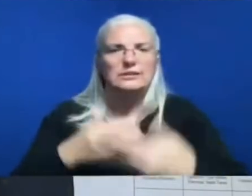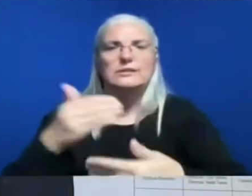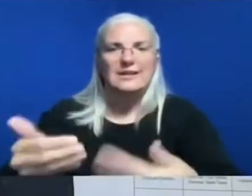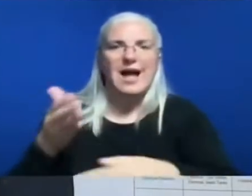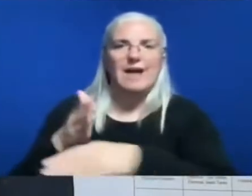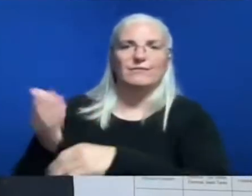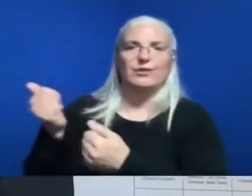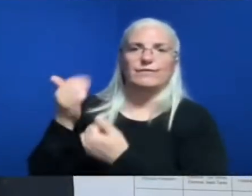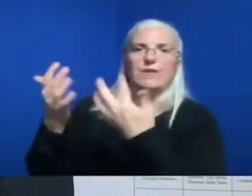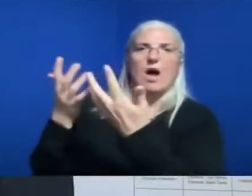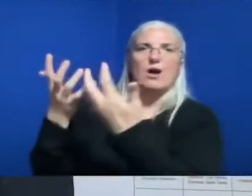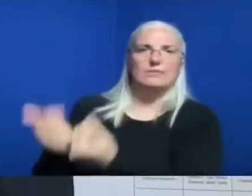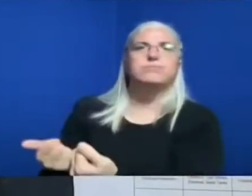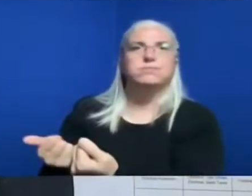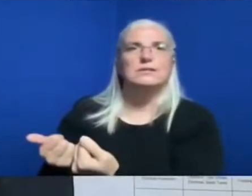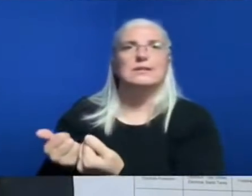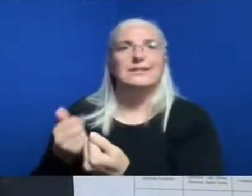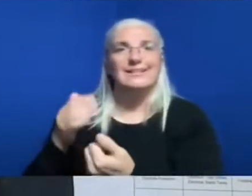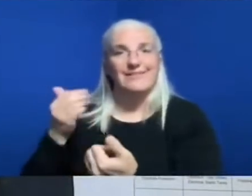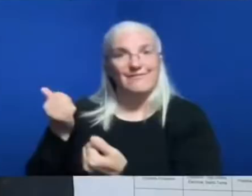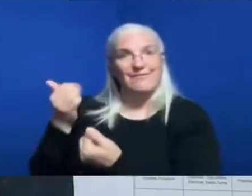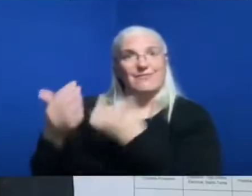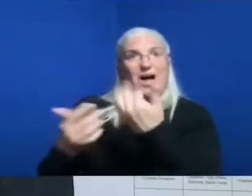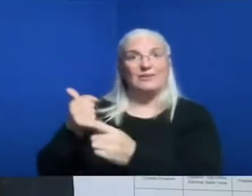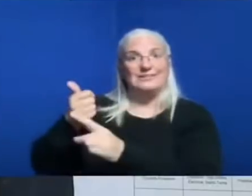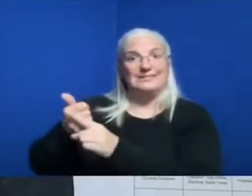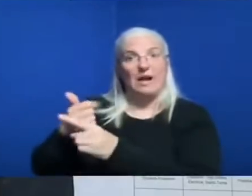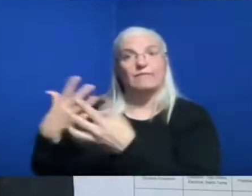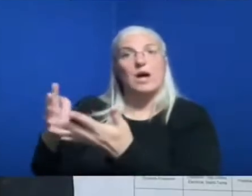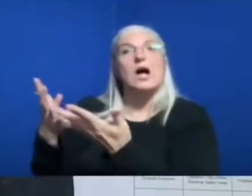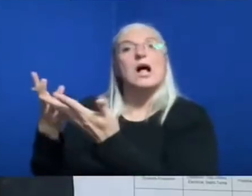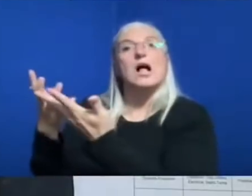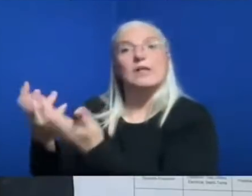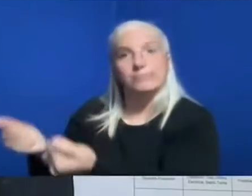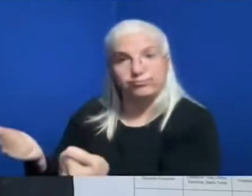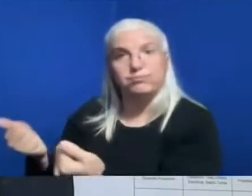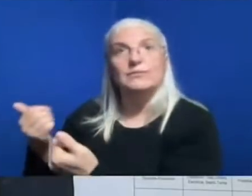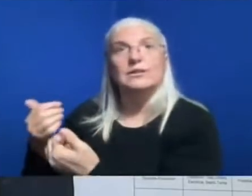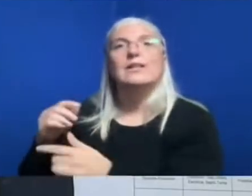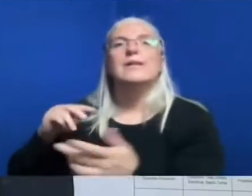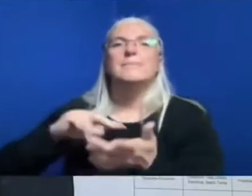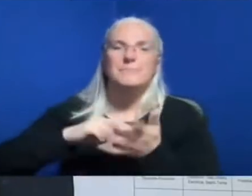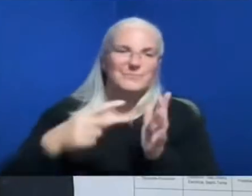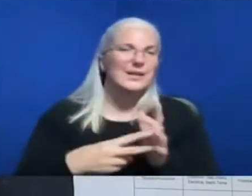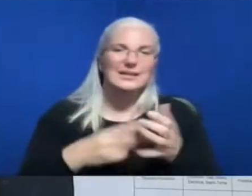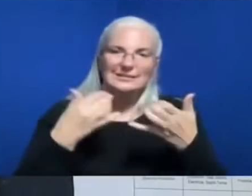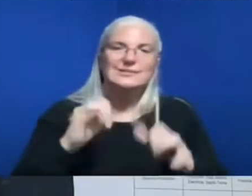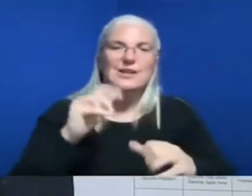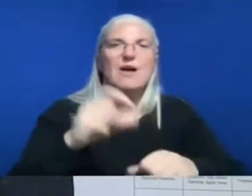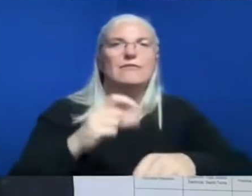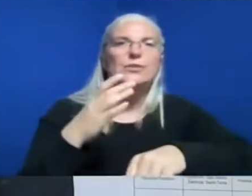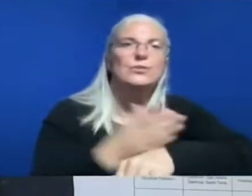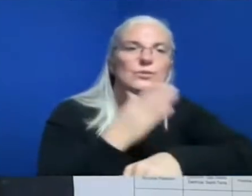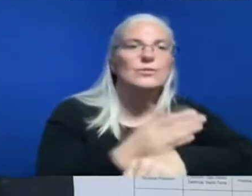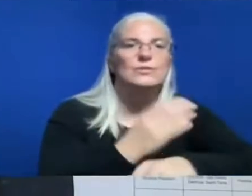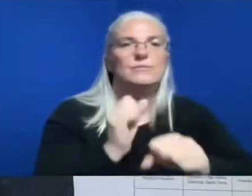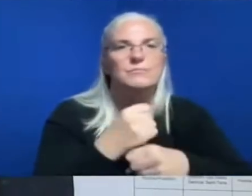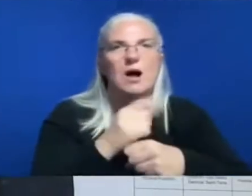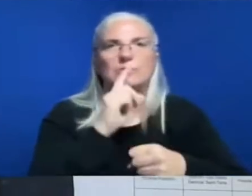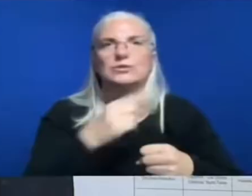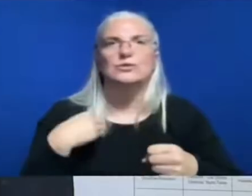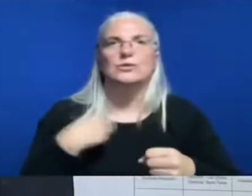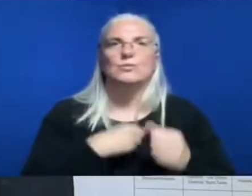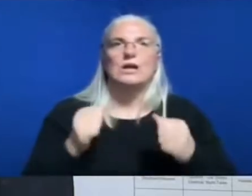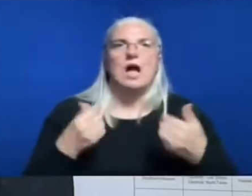the containment increase. So in addition to suppression, there's a lot of other work that goes on out there. And so appreciate your